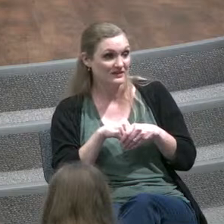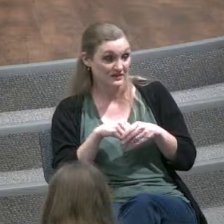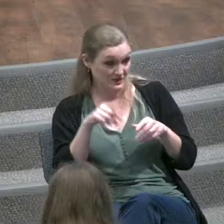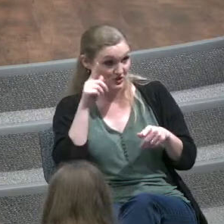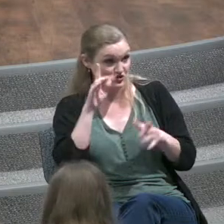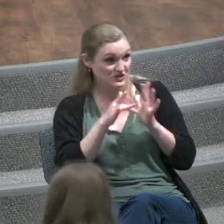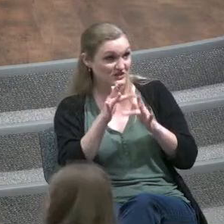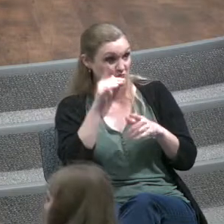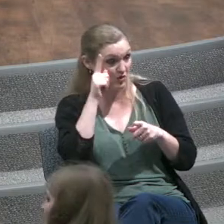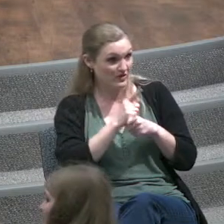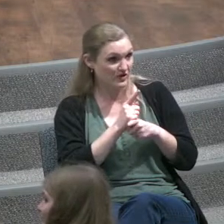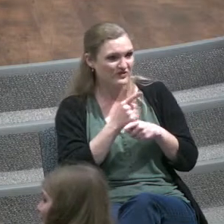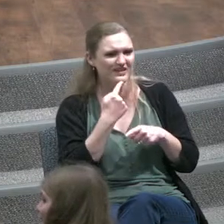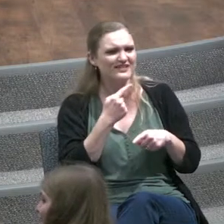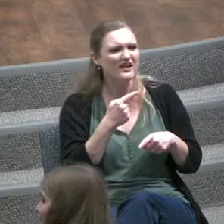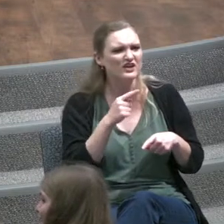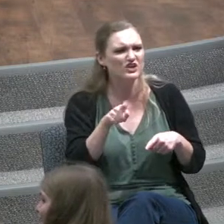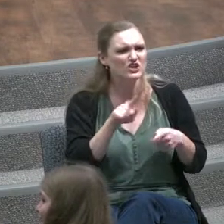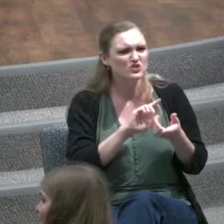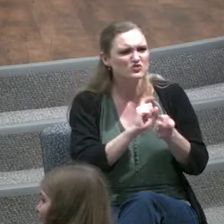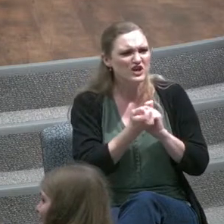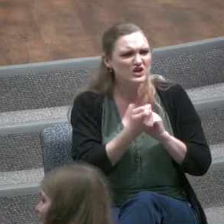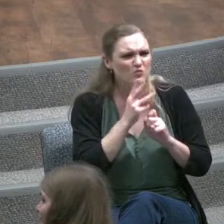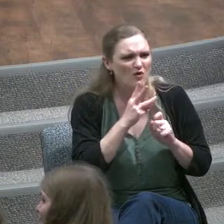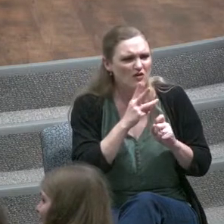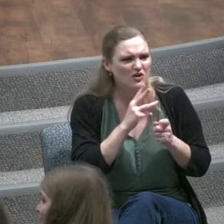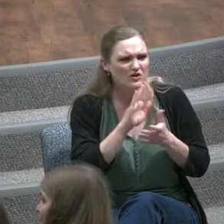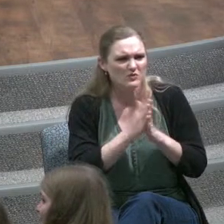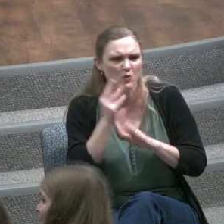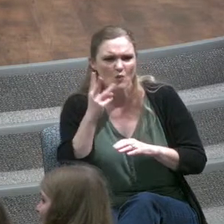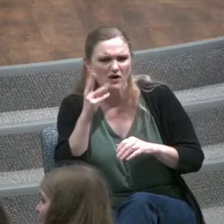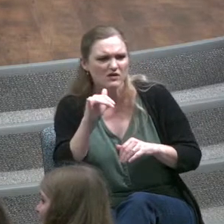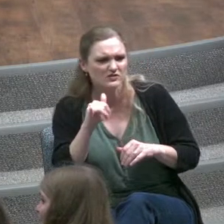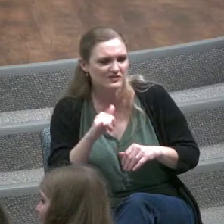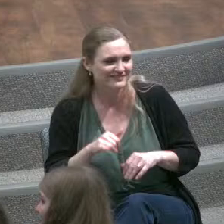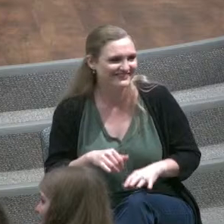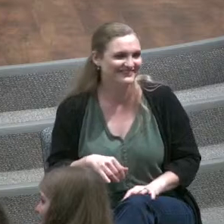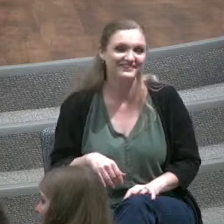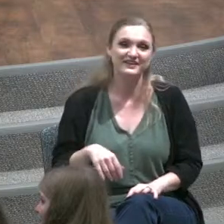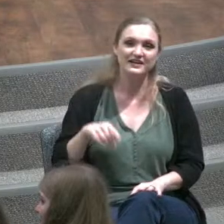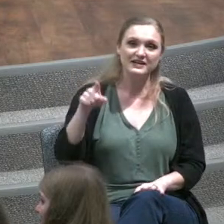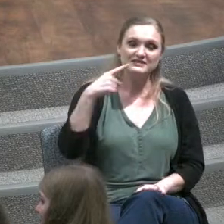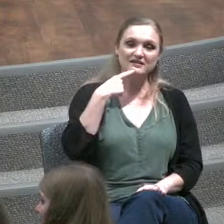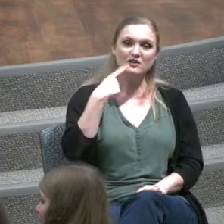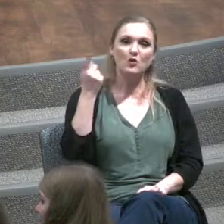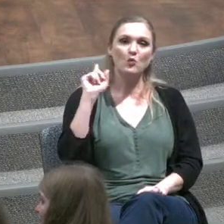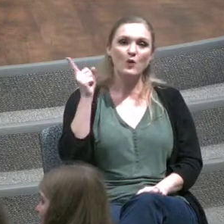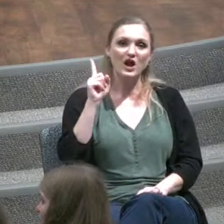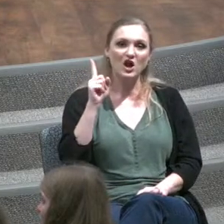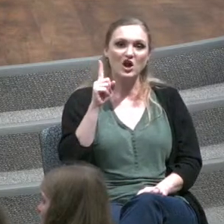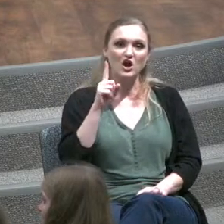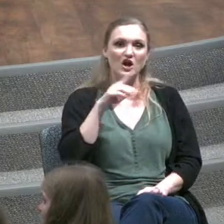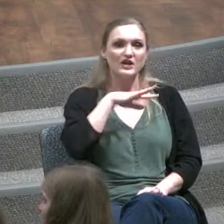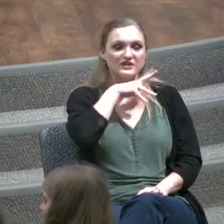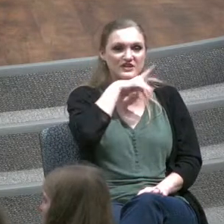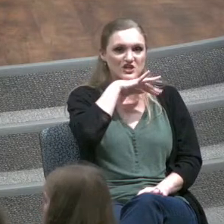thing? And we're disappointed in him. Yes, sir, Mr. Weber. Where did the dirt come